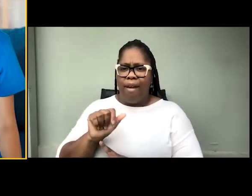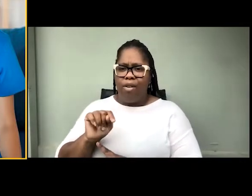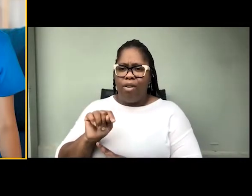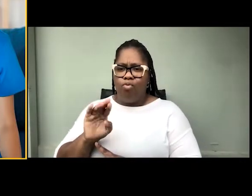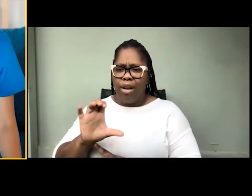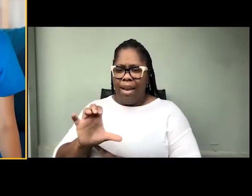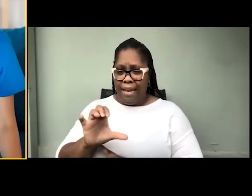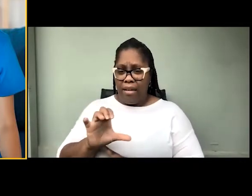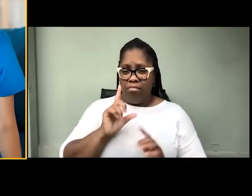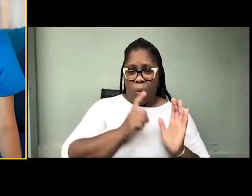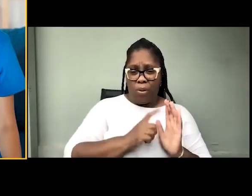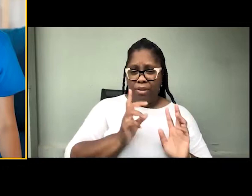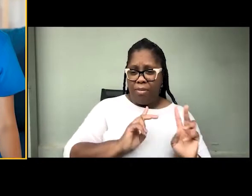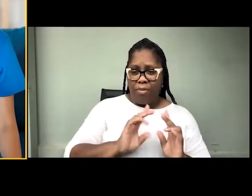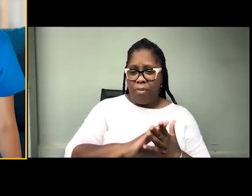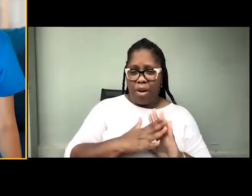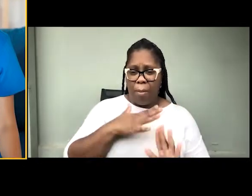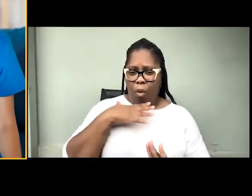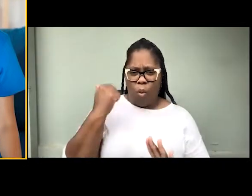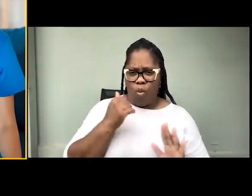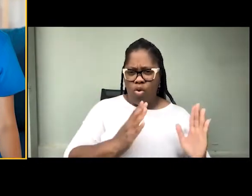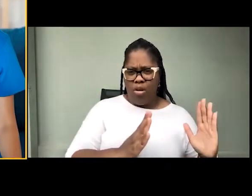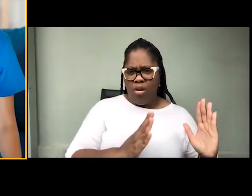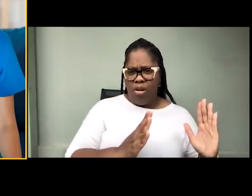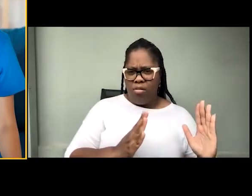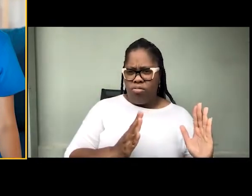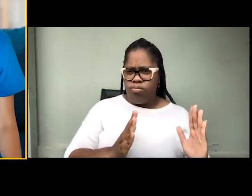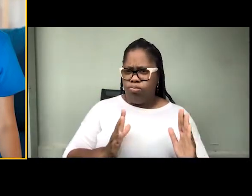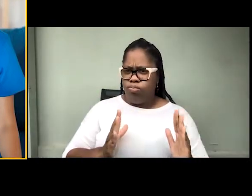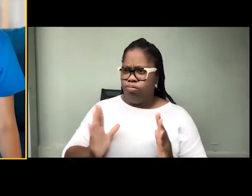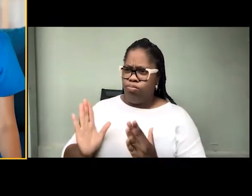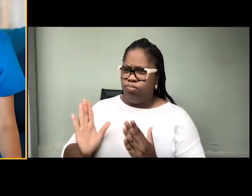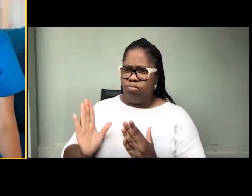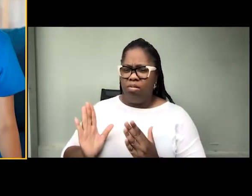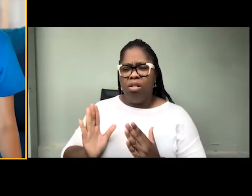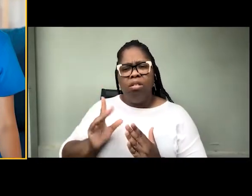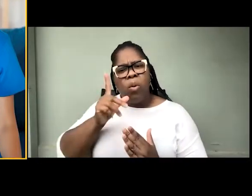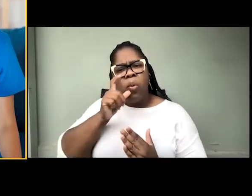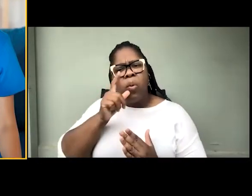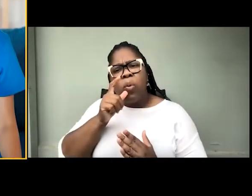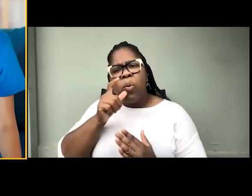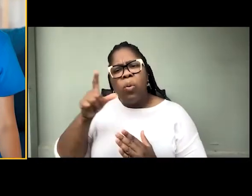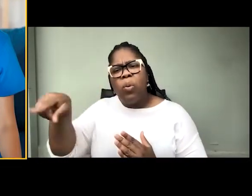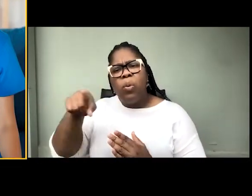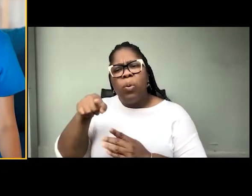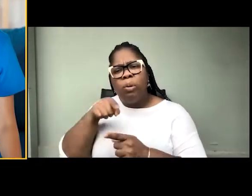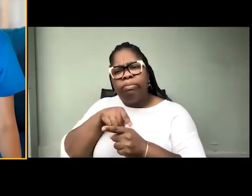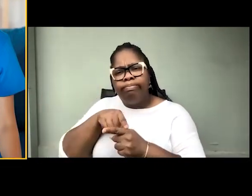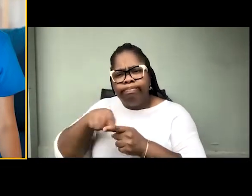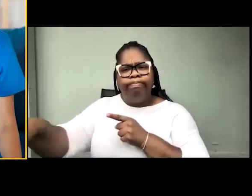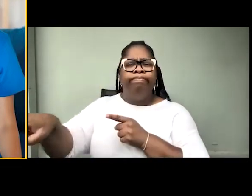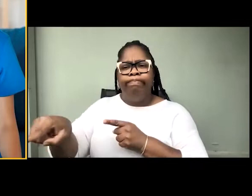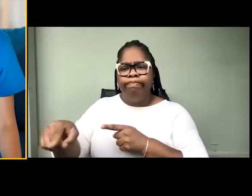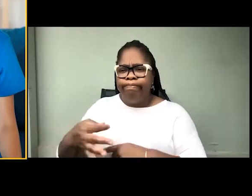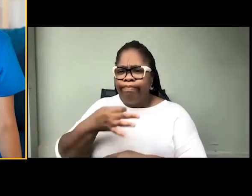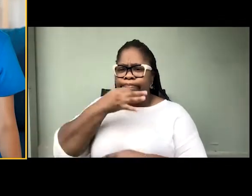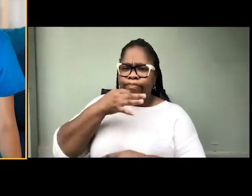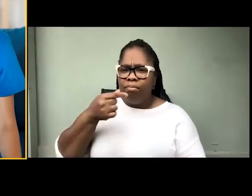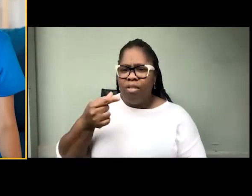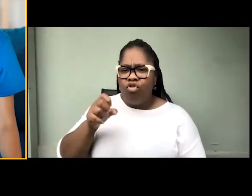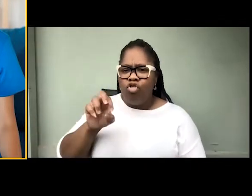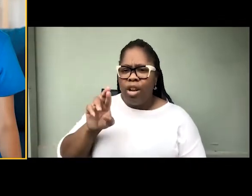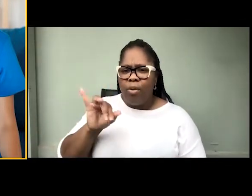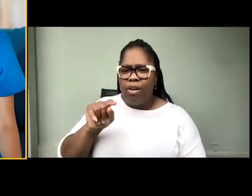years, these later years in life, we don't have that many geriatricians to serve older adults in the medical facilities, but